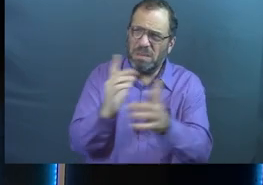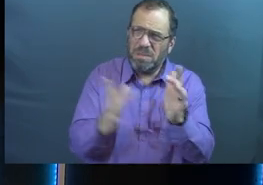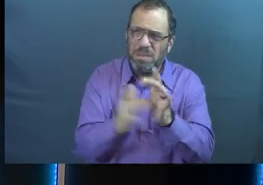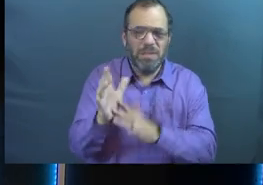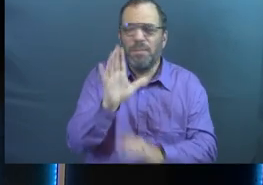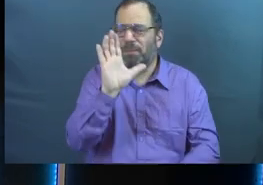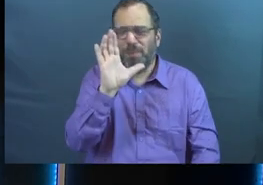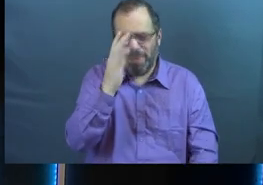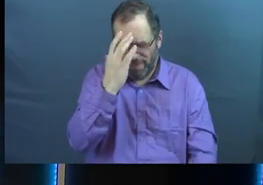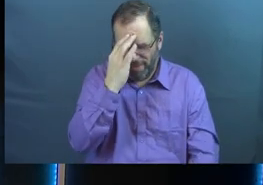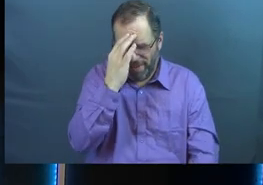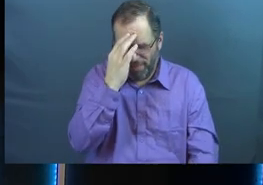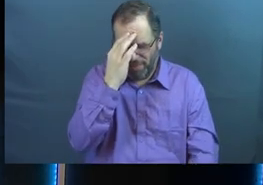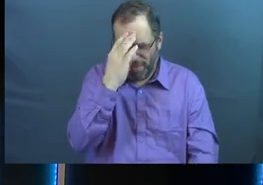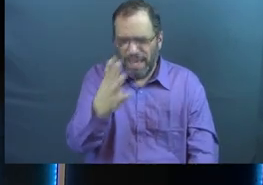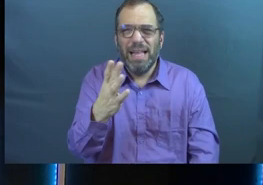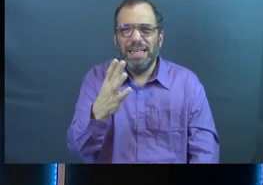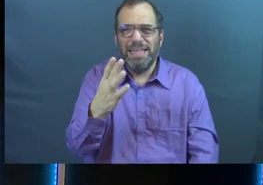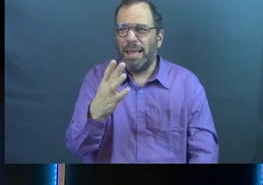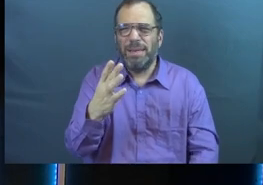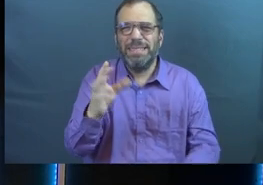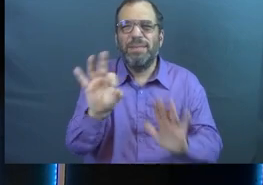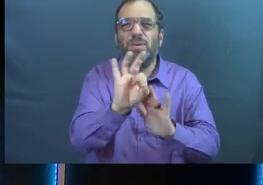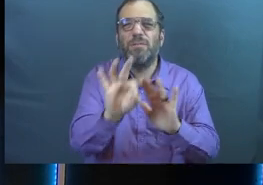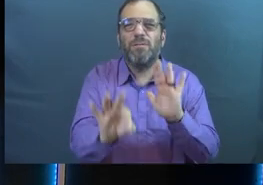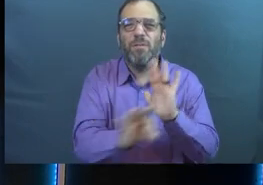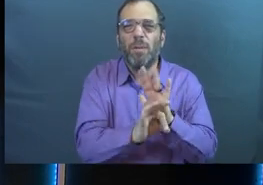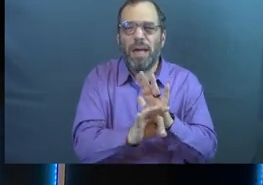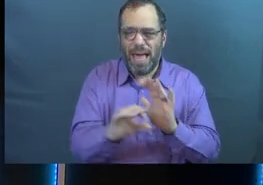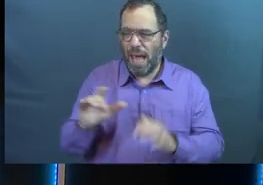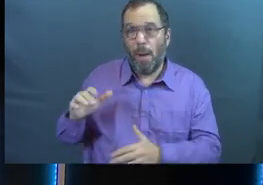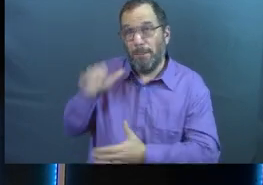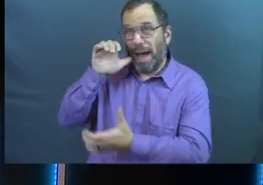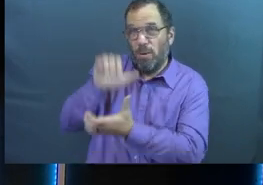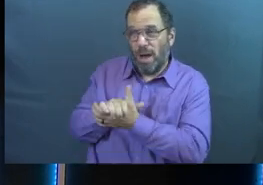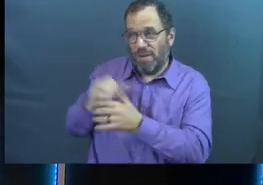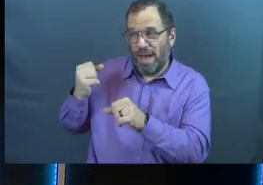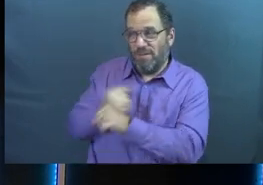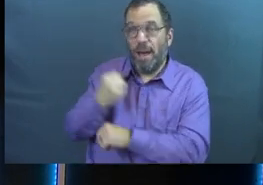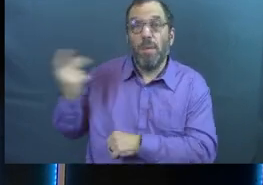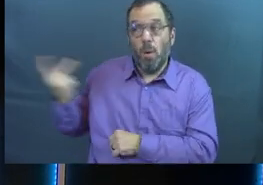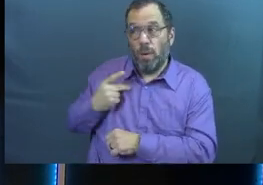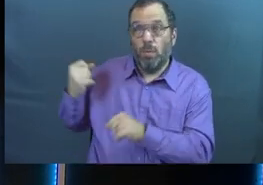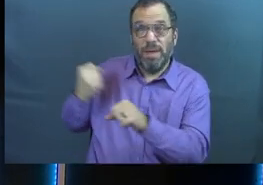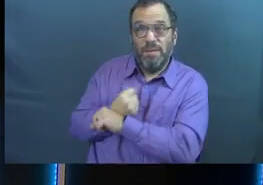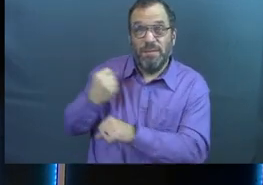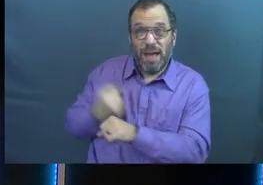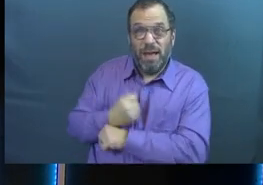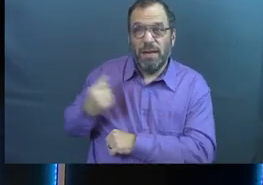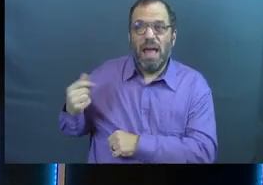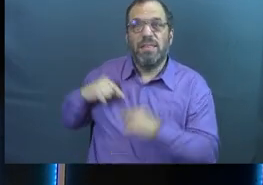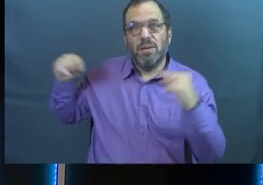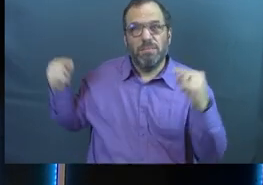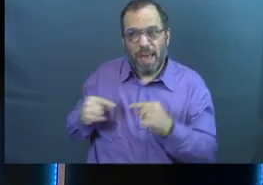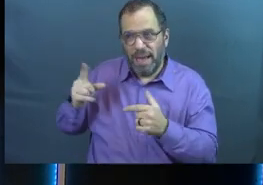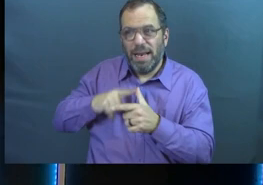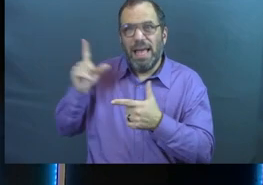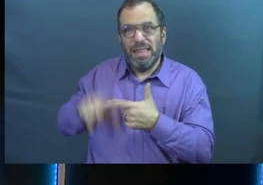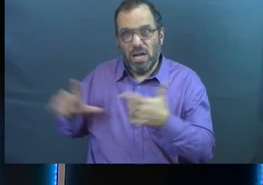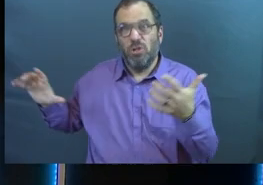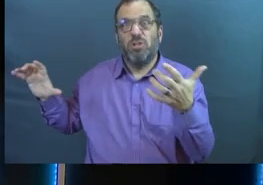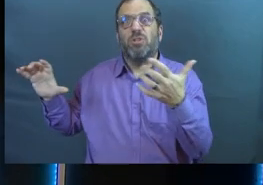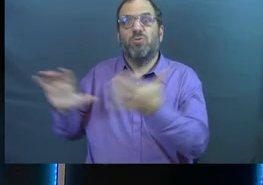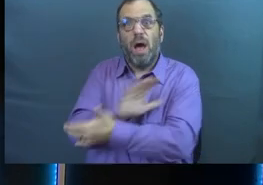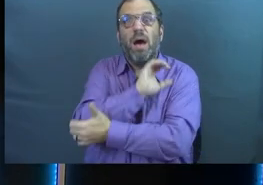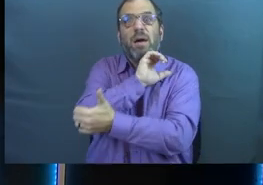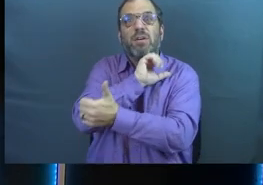Anytime, let me give you the mathematical formula of how Linda and I fight for a second. When we fight, there's pain and there's